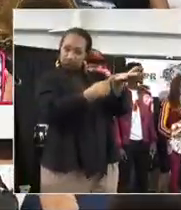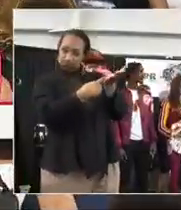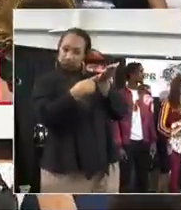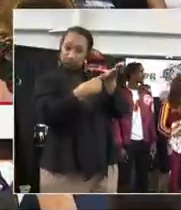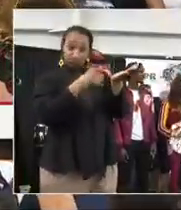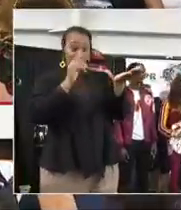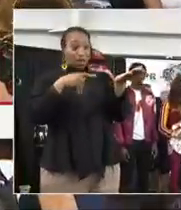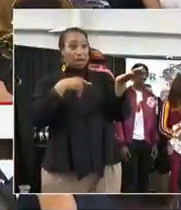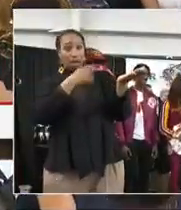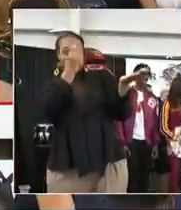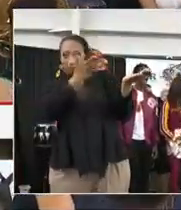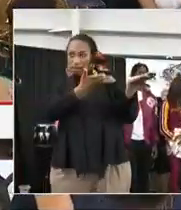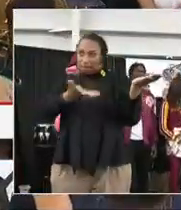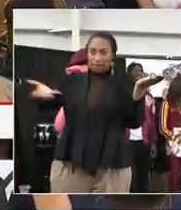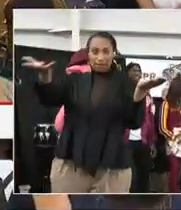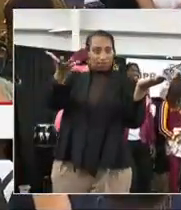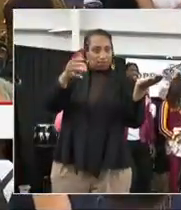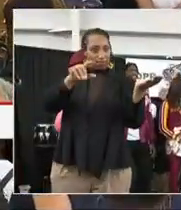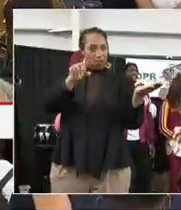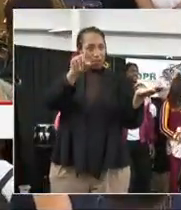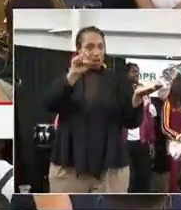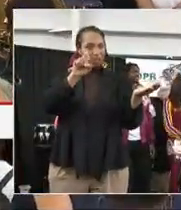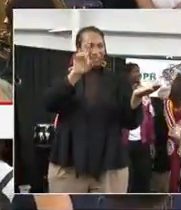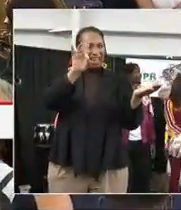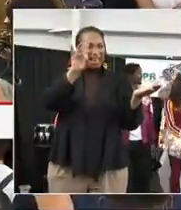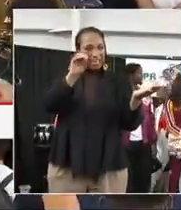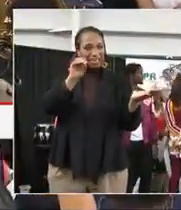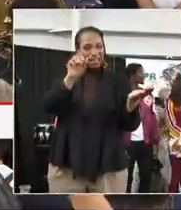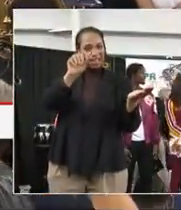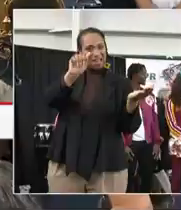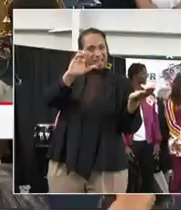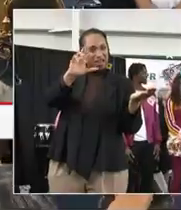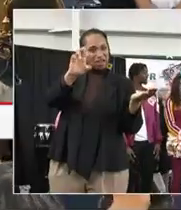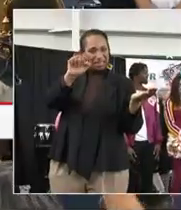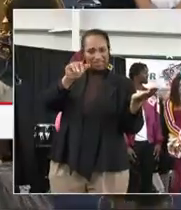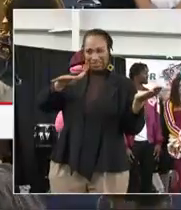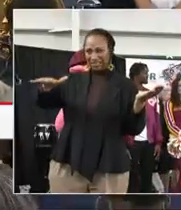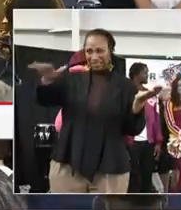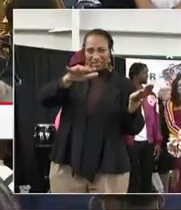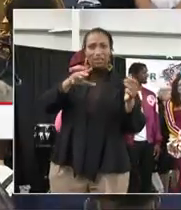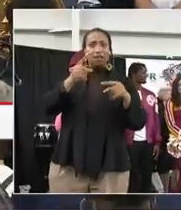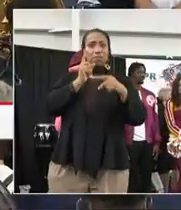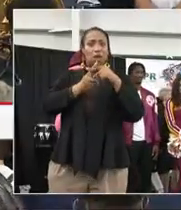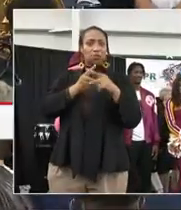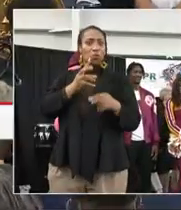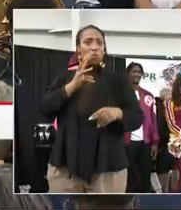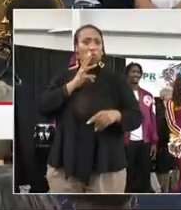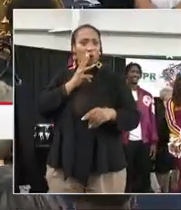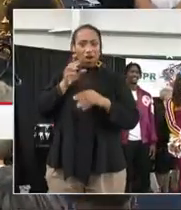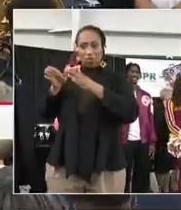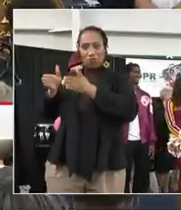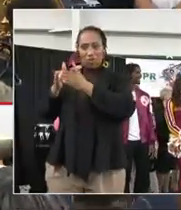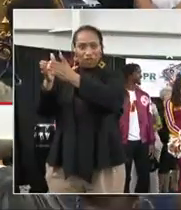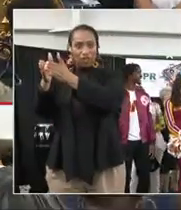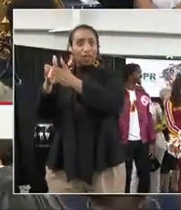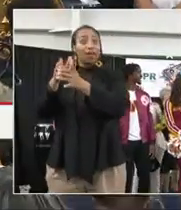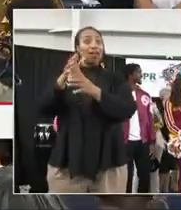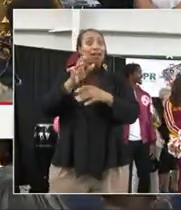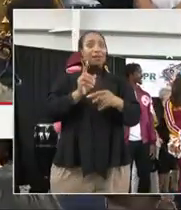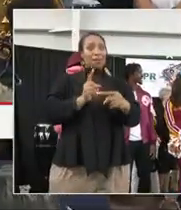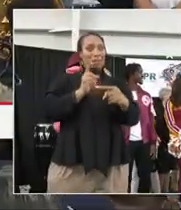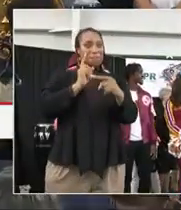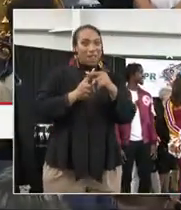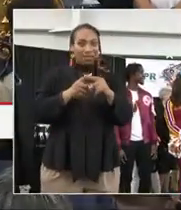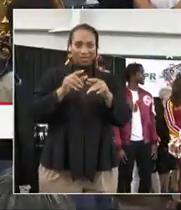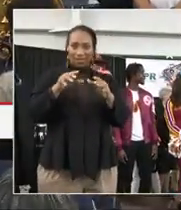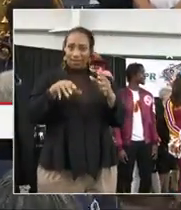at RFK for free, I might add. We're going to turn that into